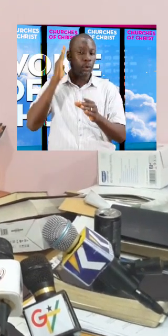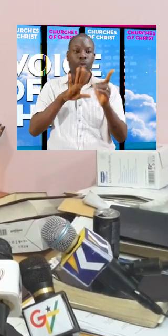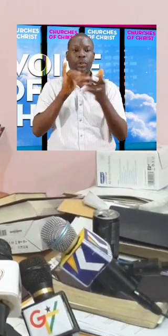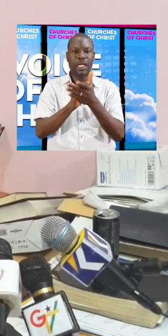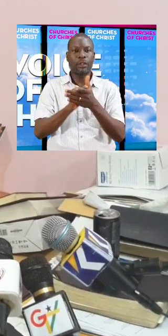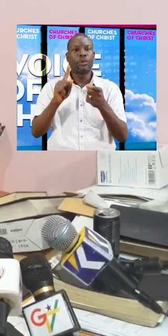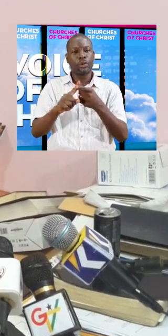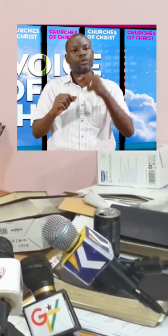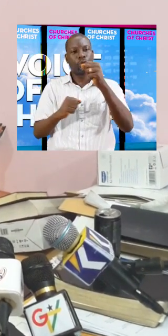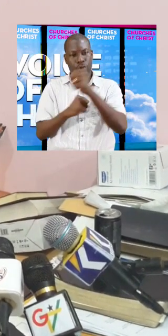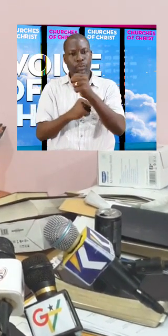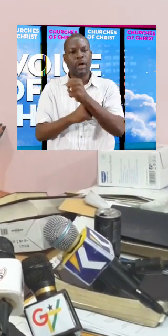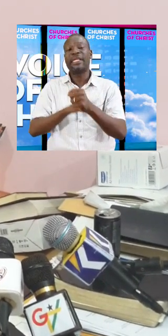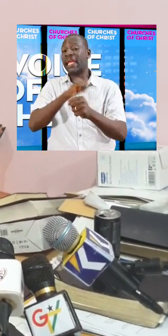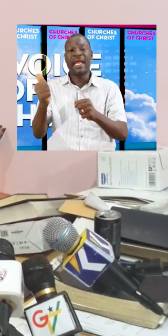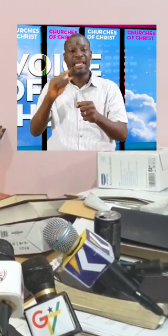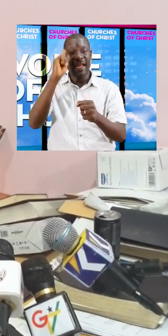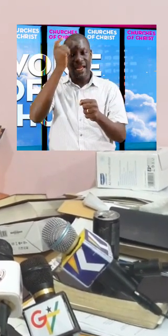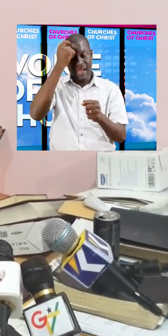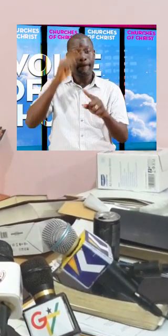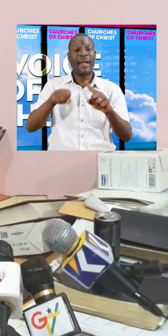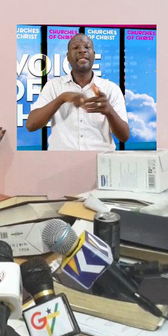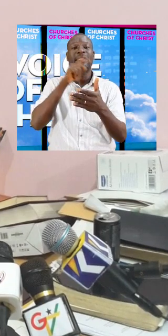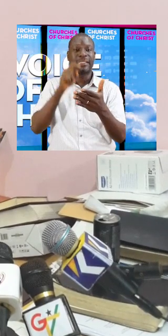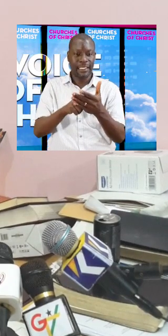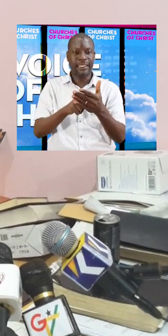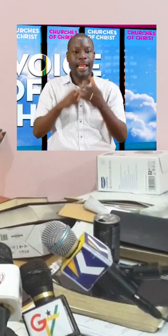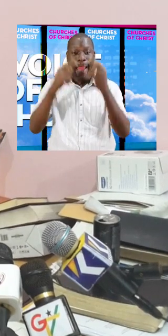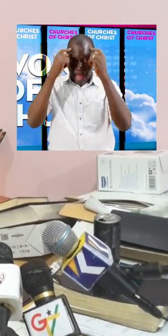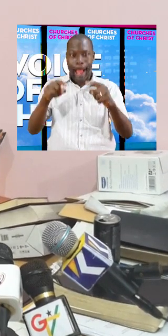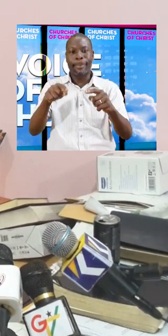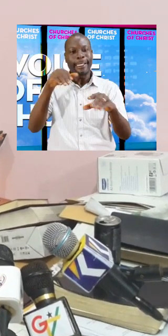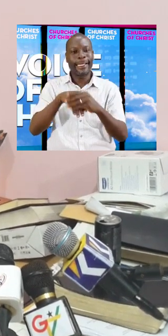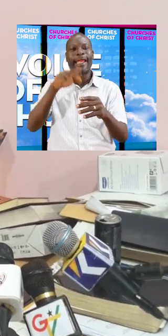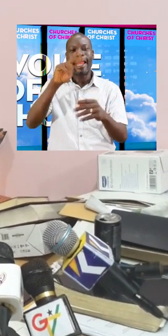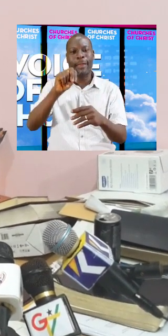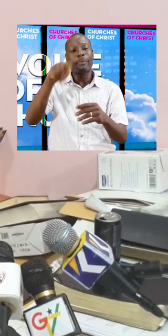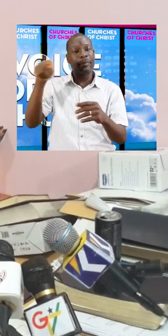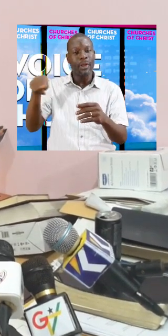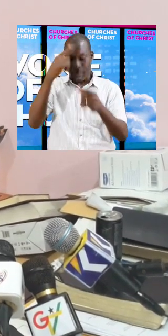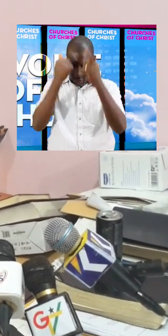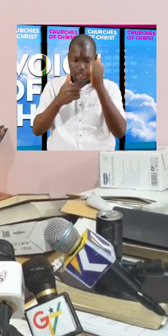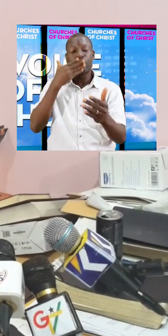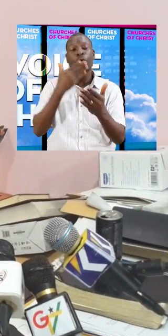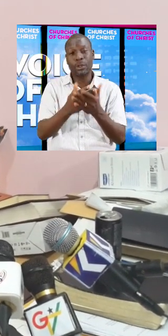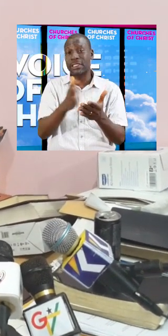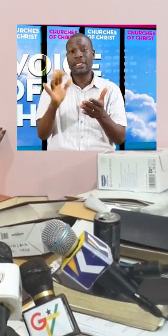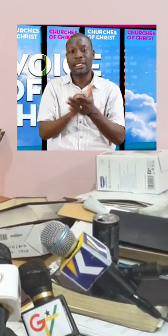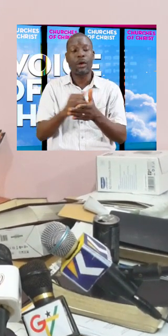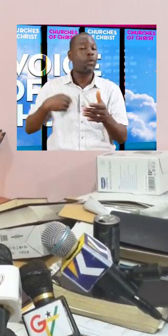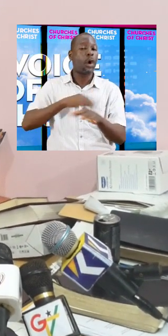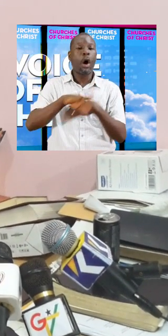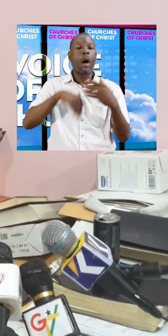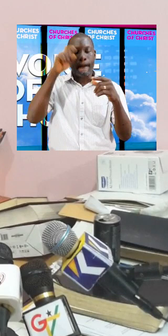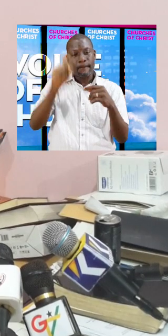de aboa sa aban no nemu we no esi ewo MPP ebre so eya de papa etwa se nyina ye